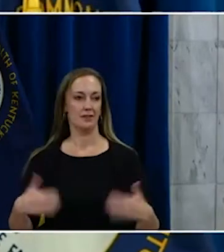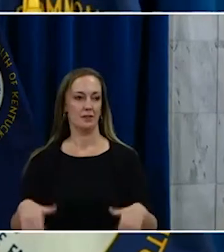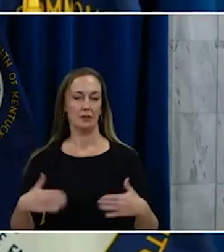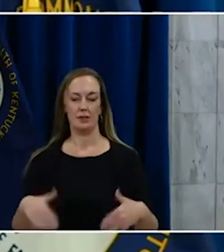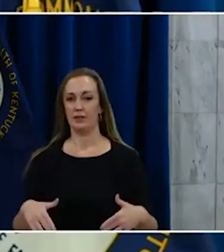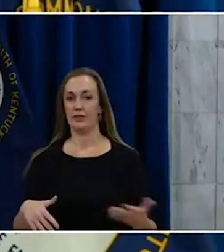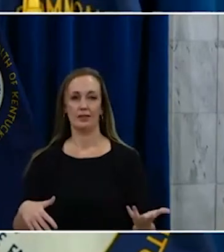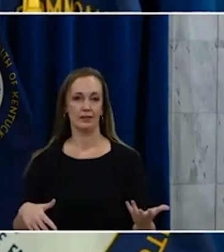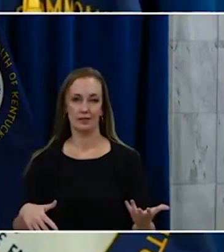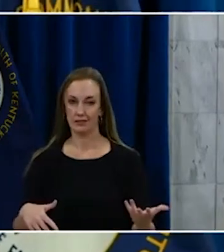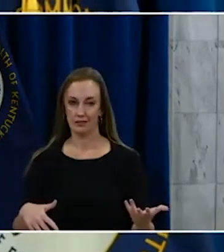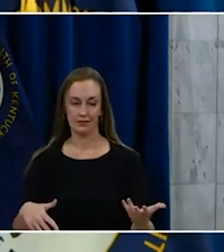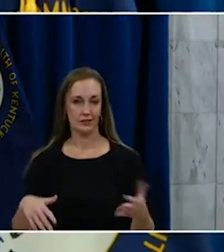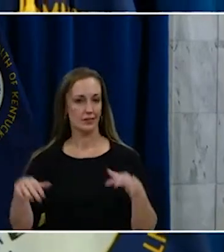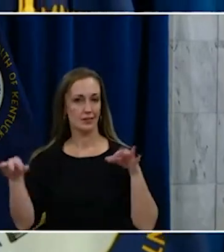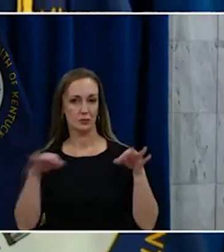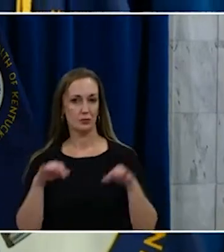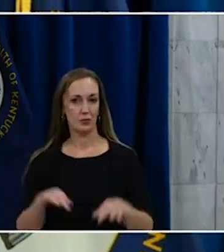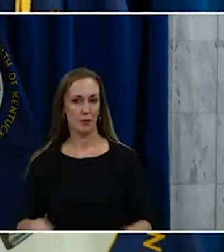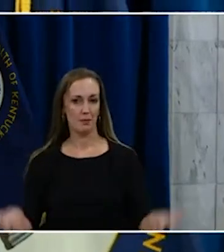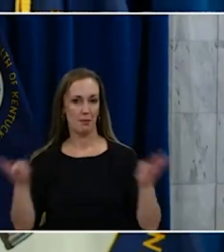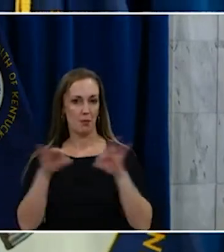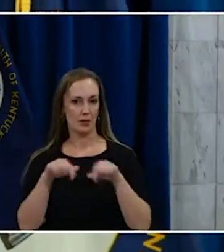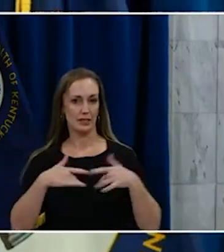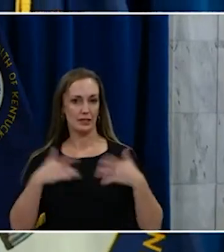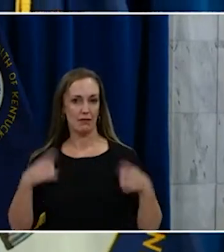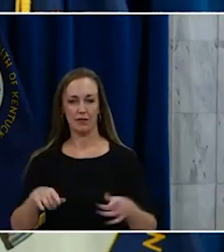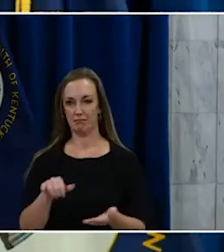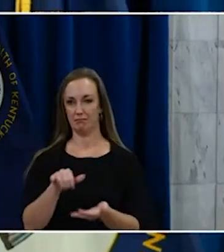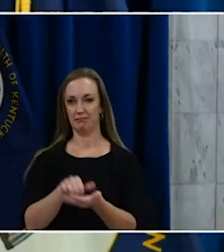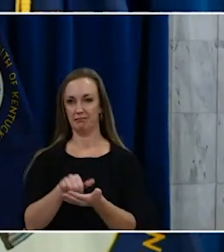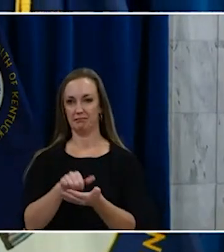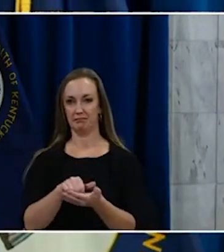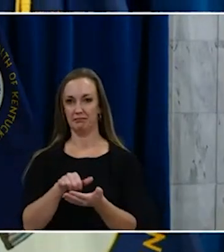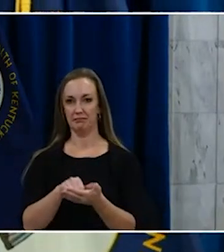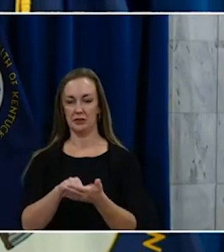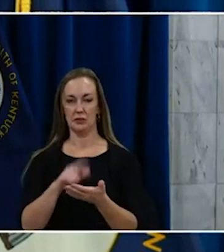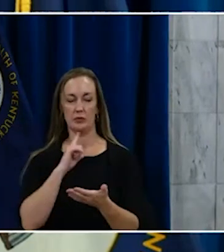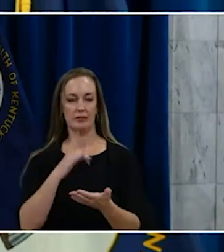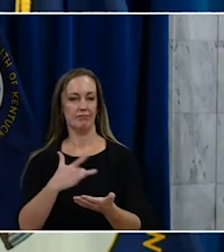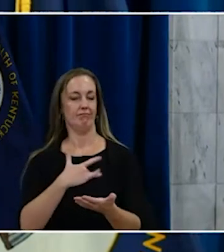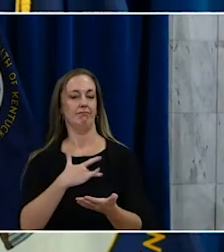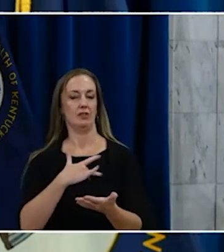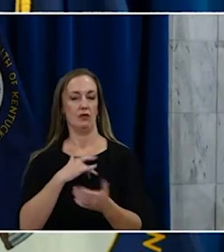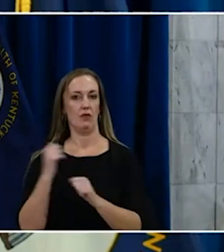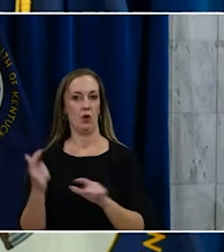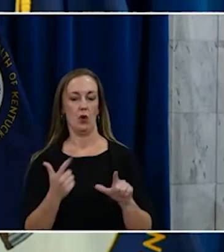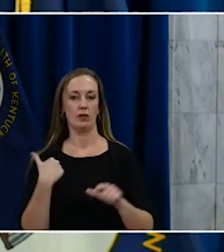it's impossible to say how important it is to all of us on the board and in the